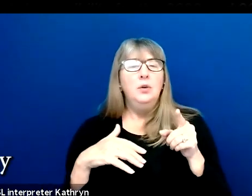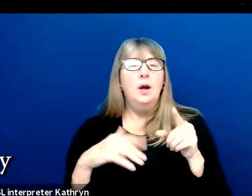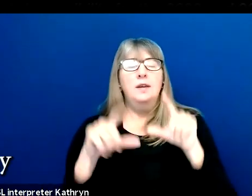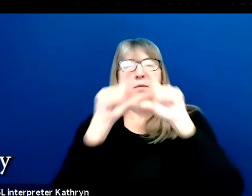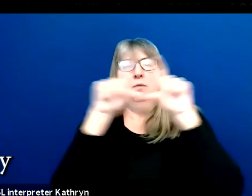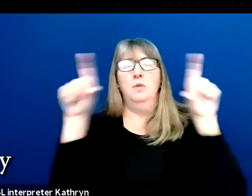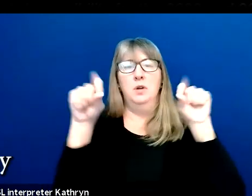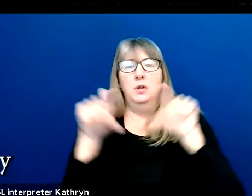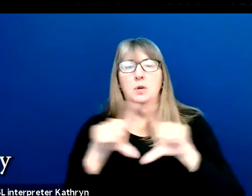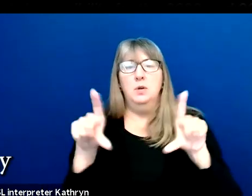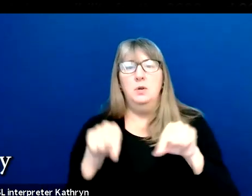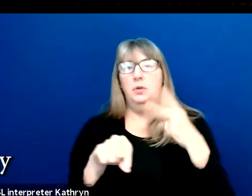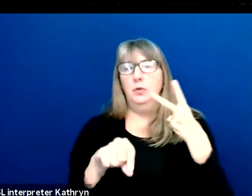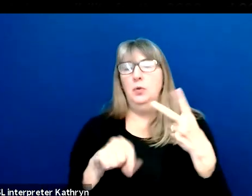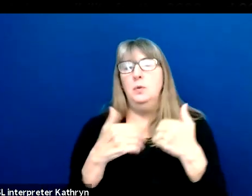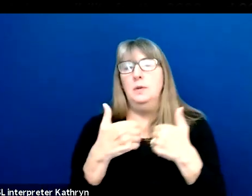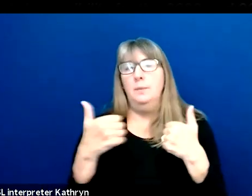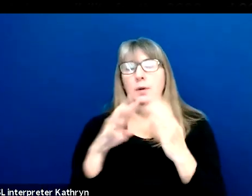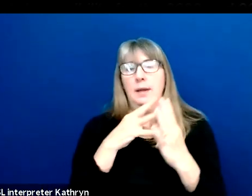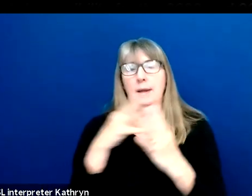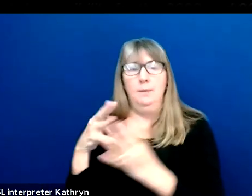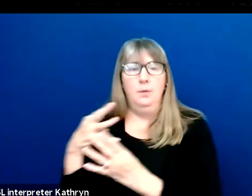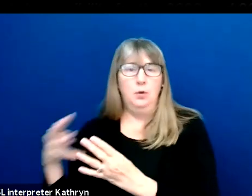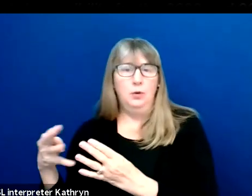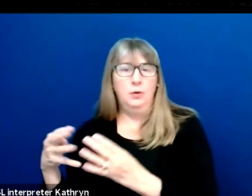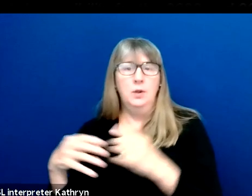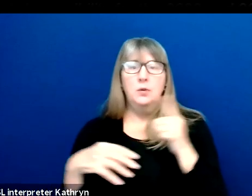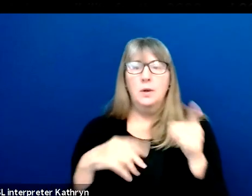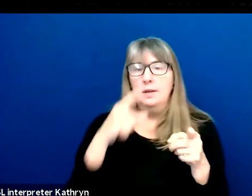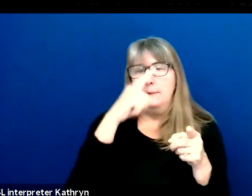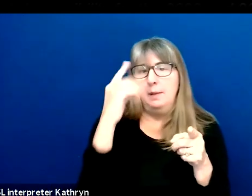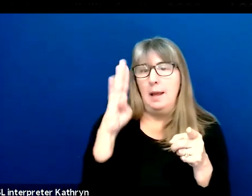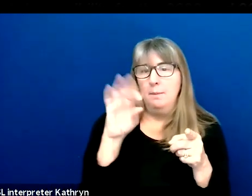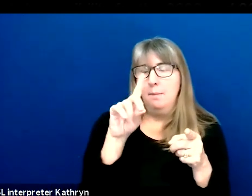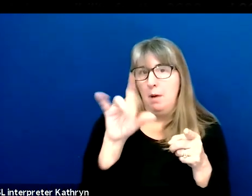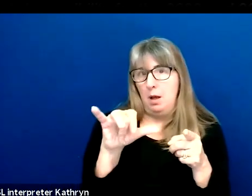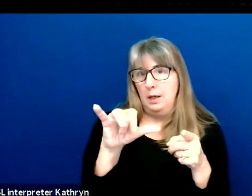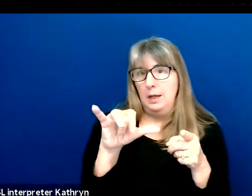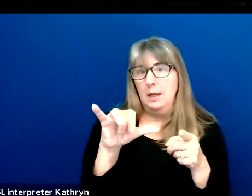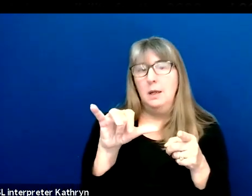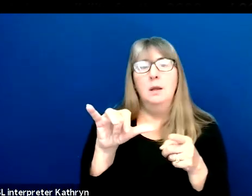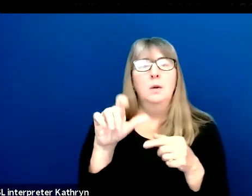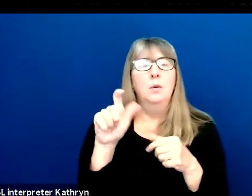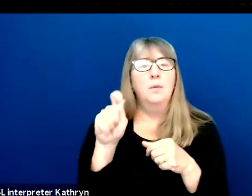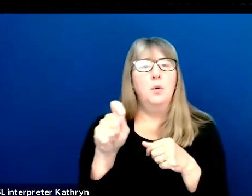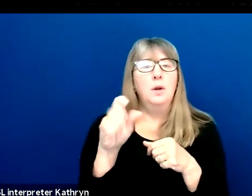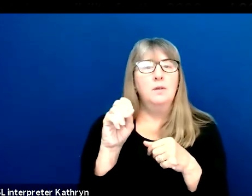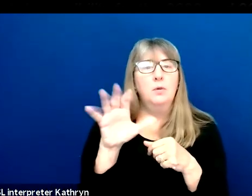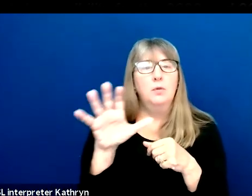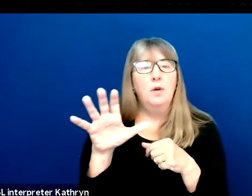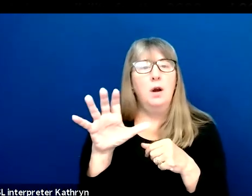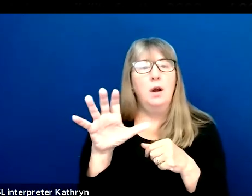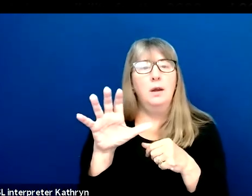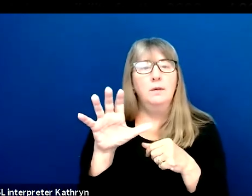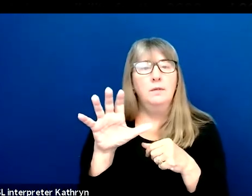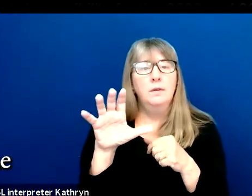and flux for the black body. I sonified that using a 0.05 note spacing, saved that out